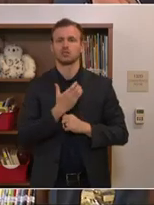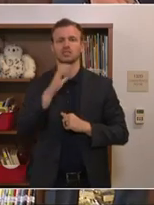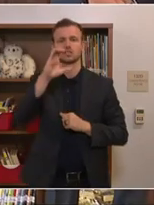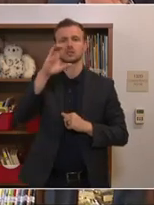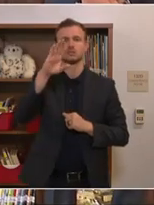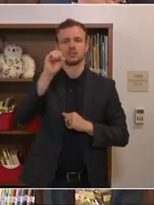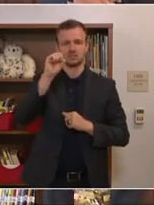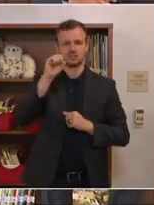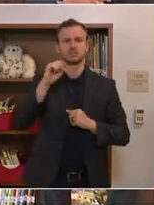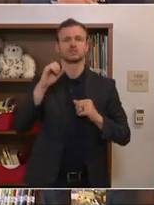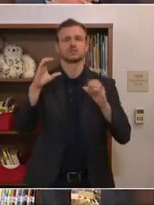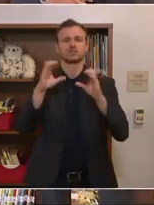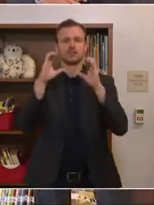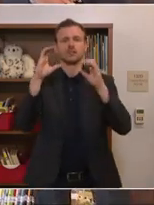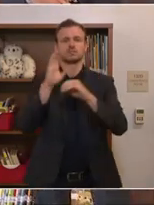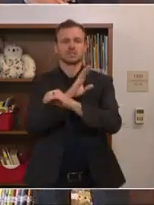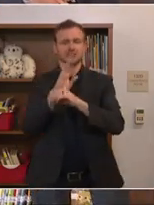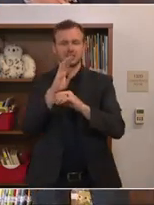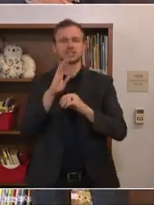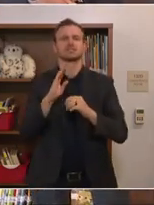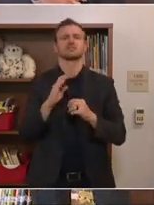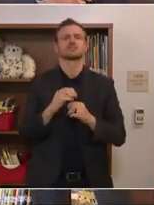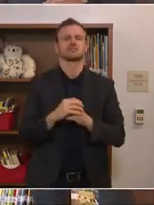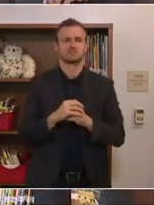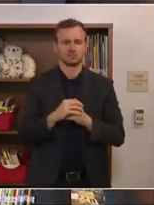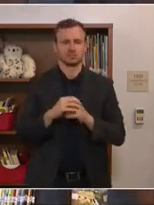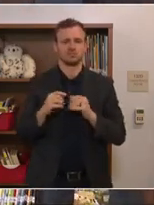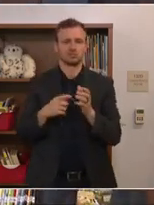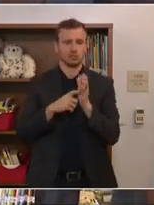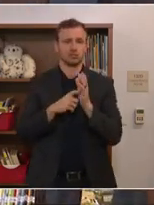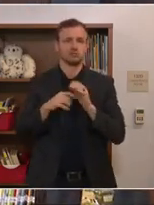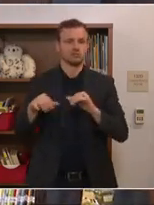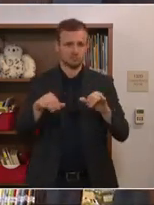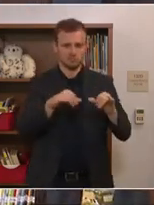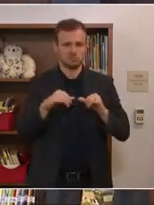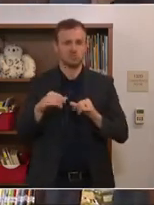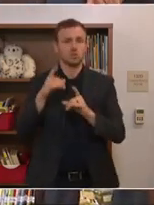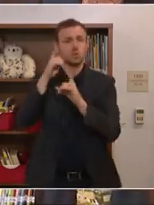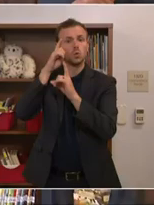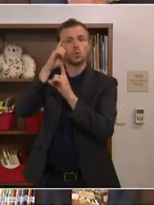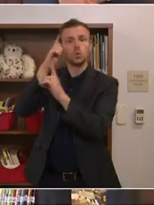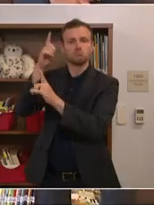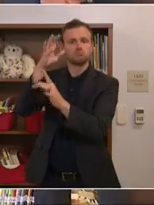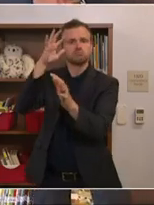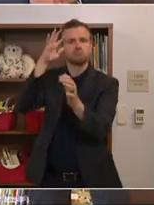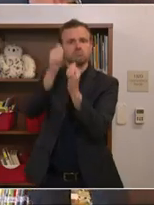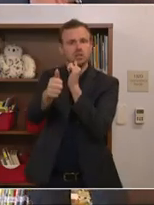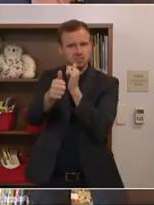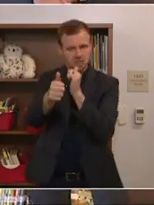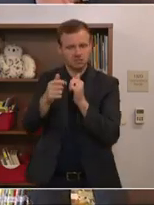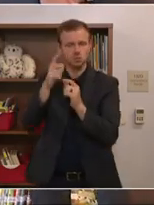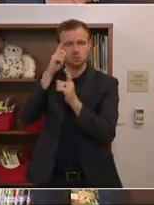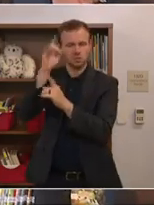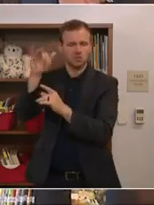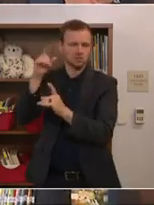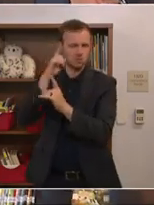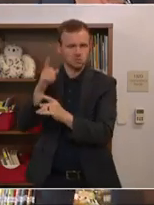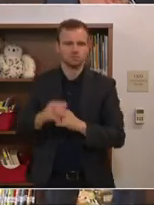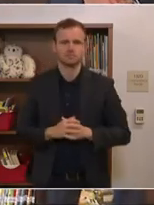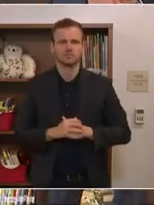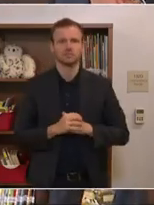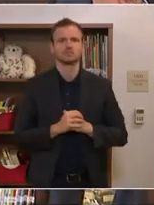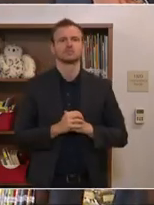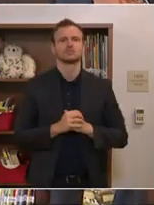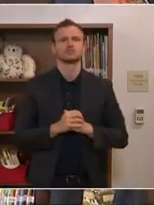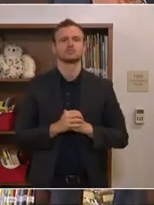35% throughout this $45 million project. So really excited. That's tax dollars back in DC. Those are district residents